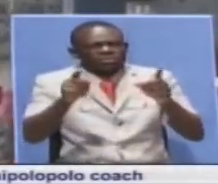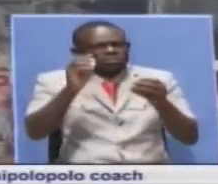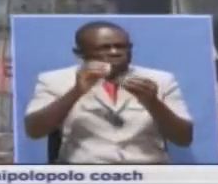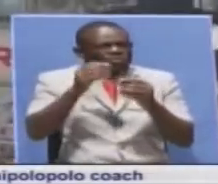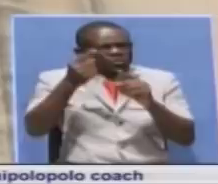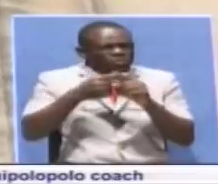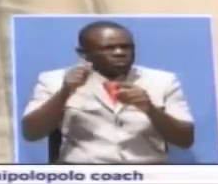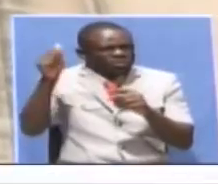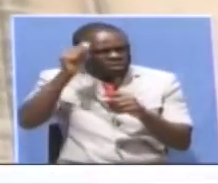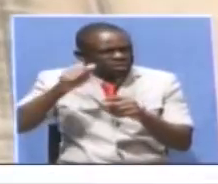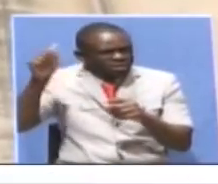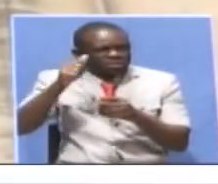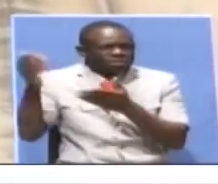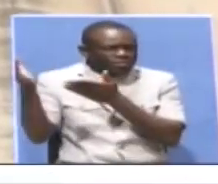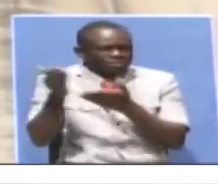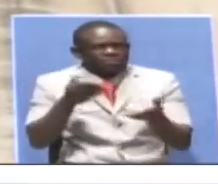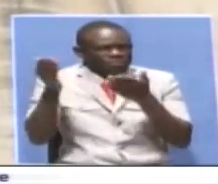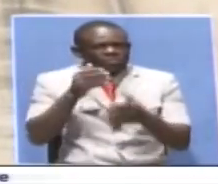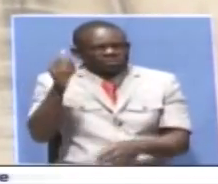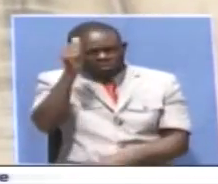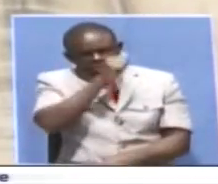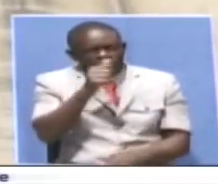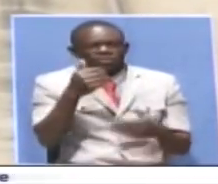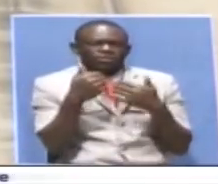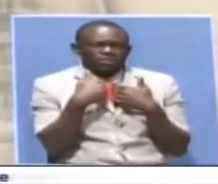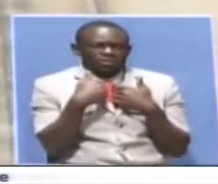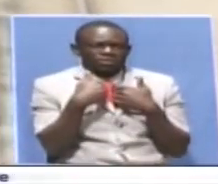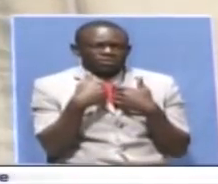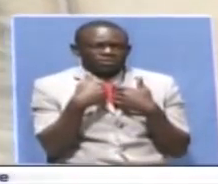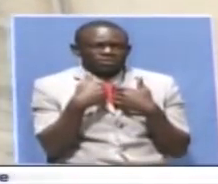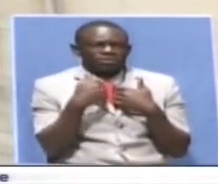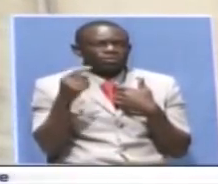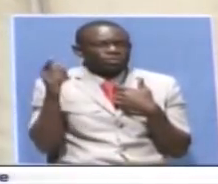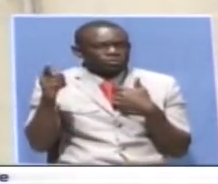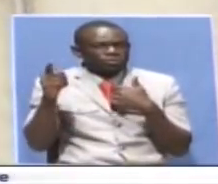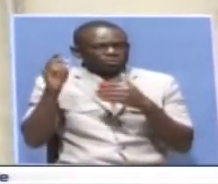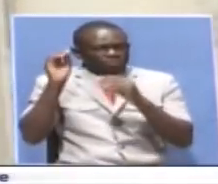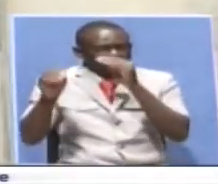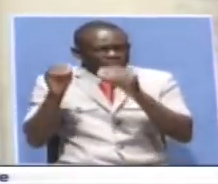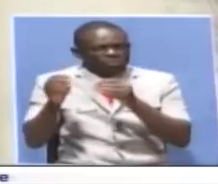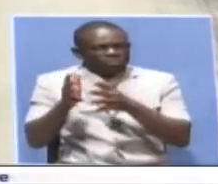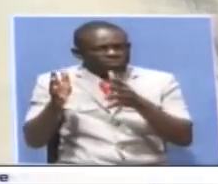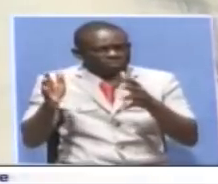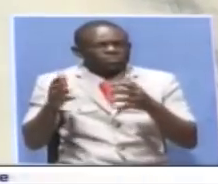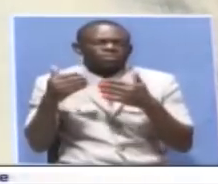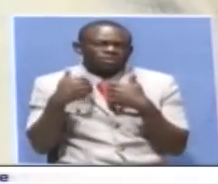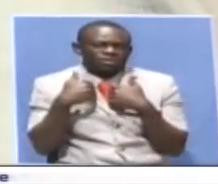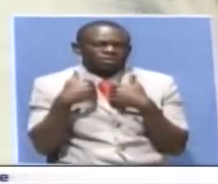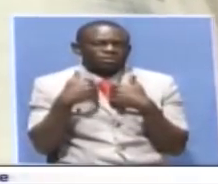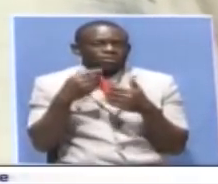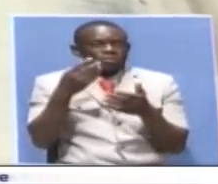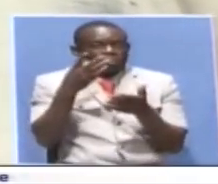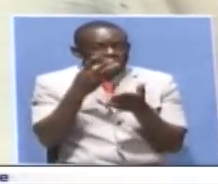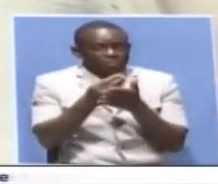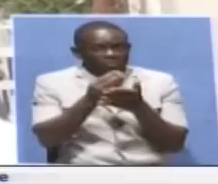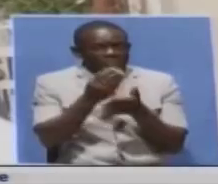of Africa. The expansion works here have been underway, and about $5 million United States dollars has been pumped